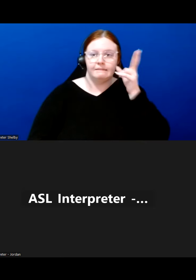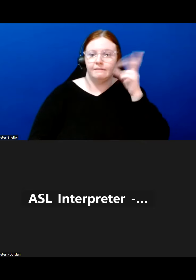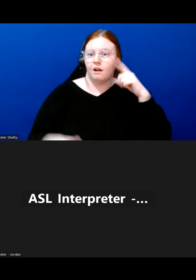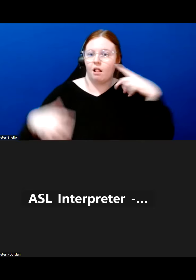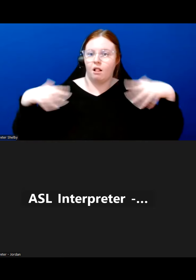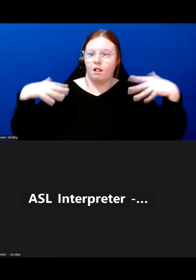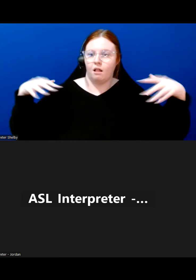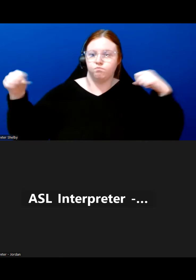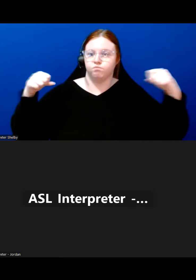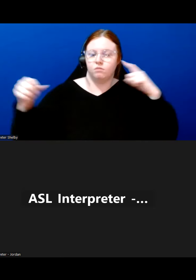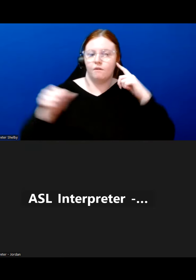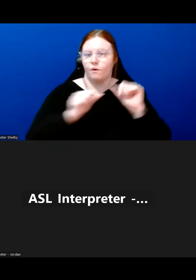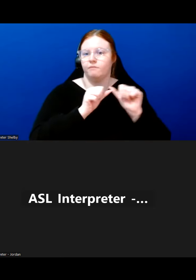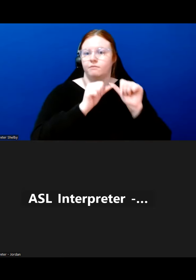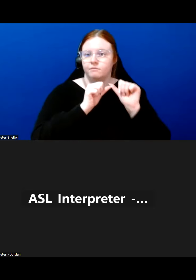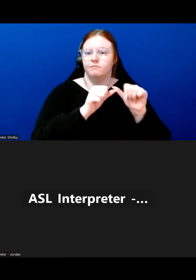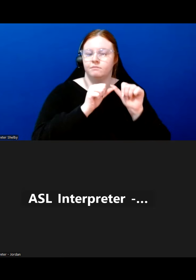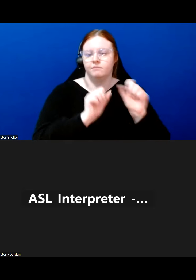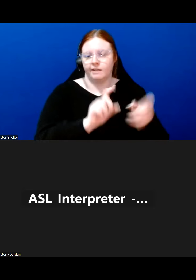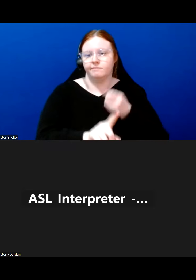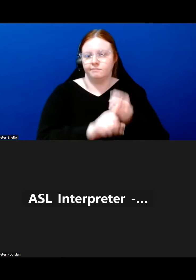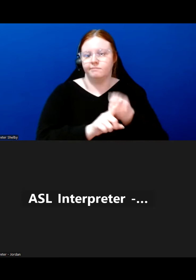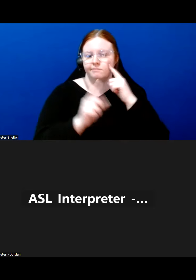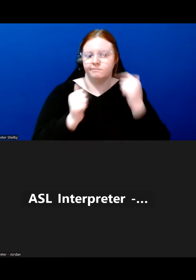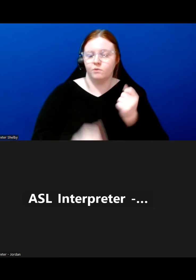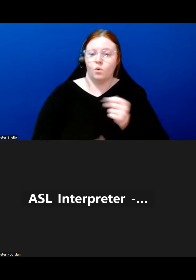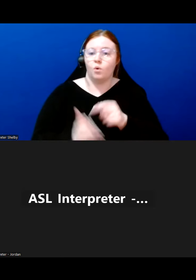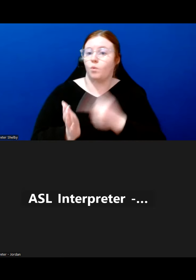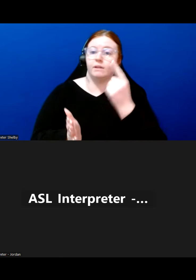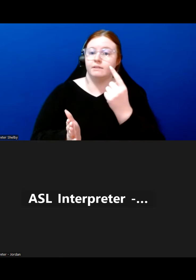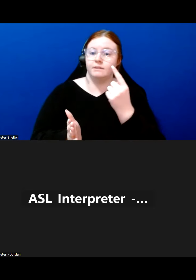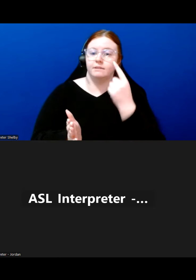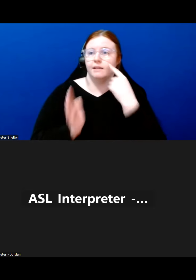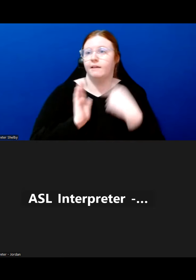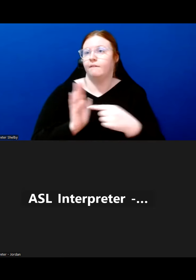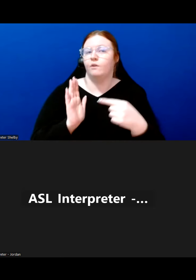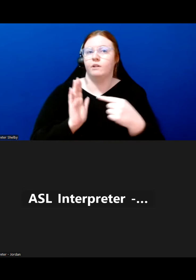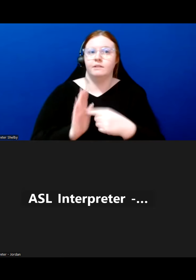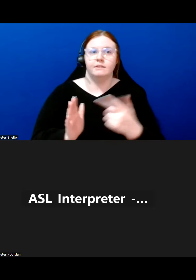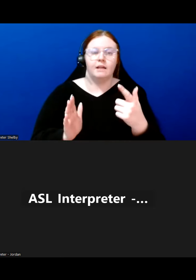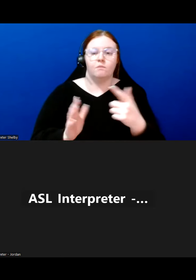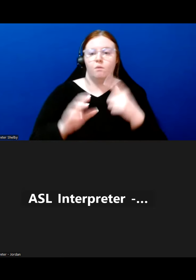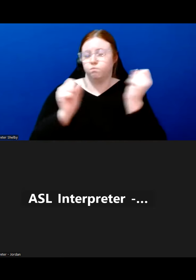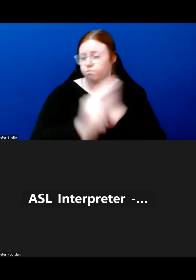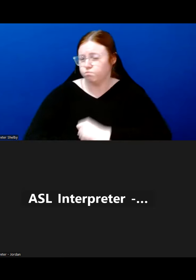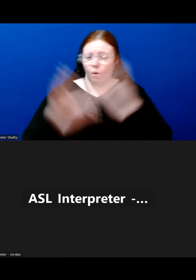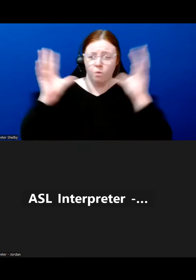over a long period of time, or a single exposure to, say, a loud, sudden, explosive noise, whether it be, well,